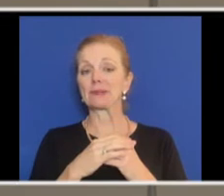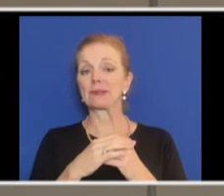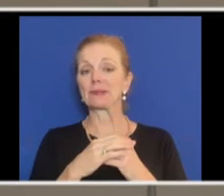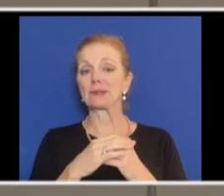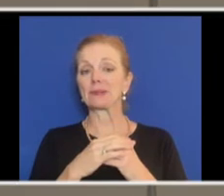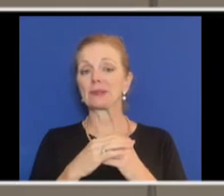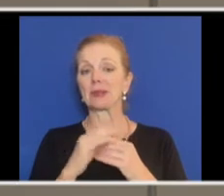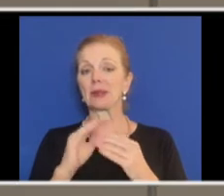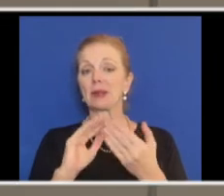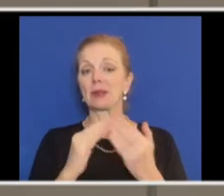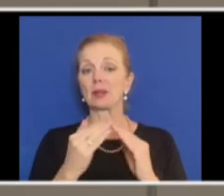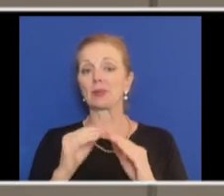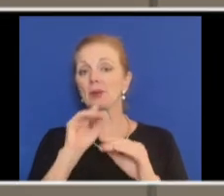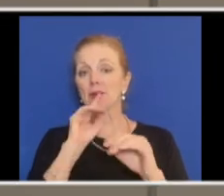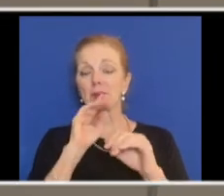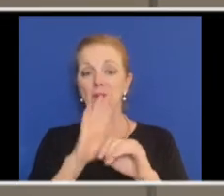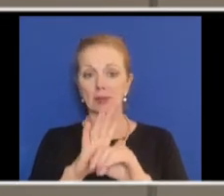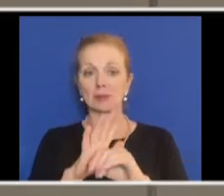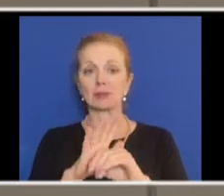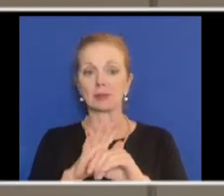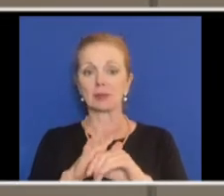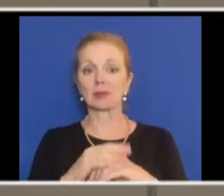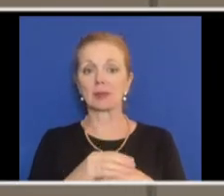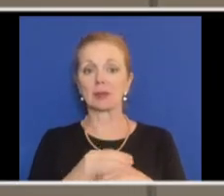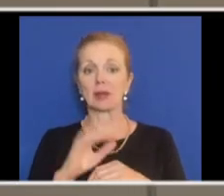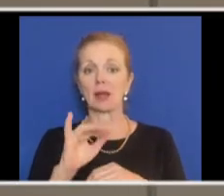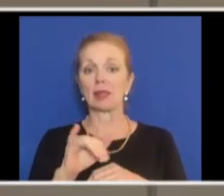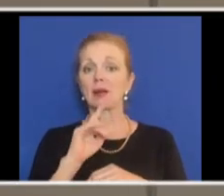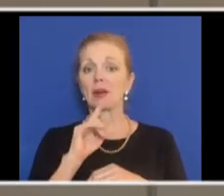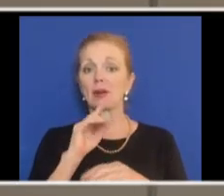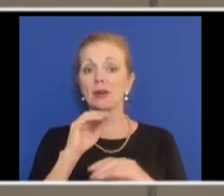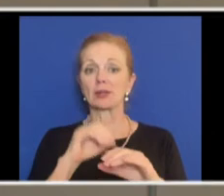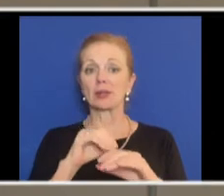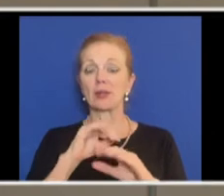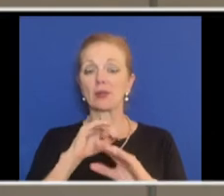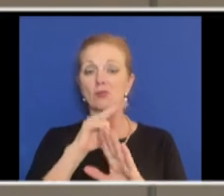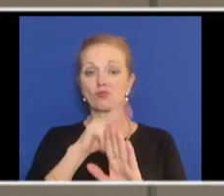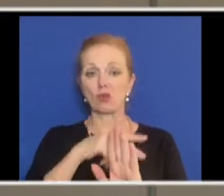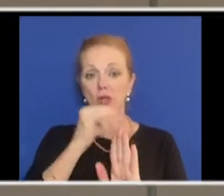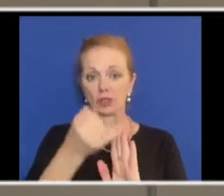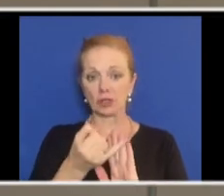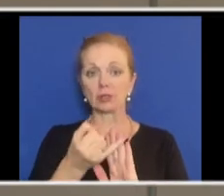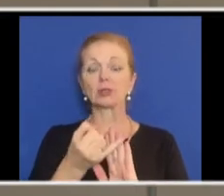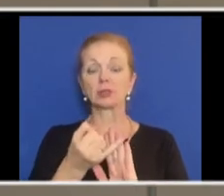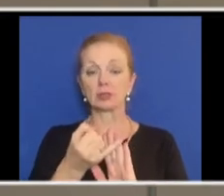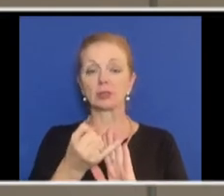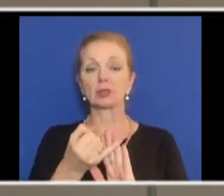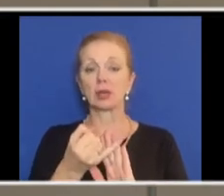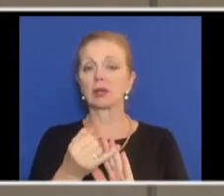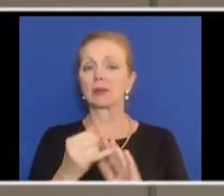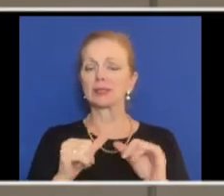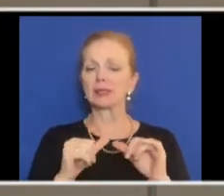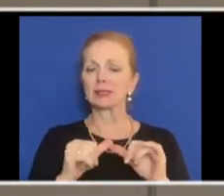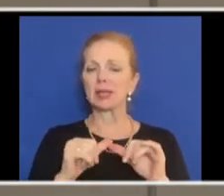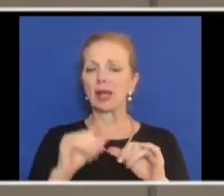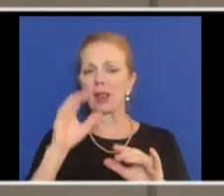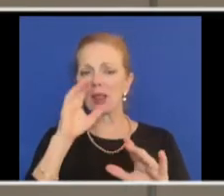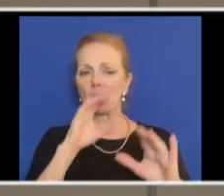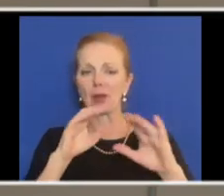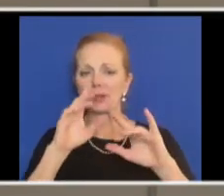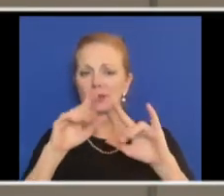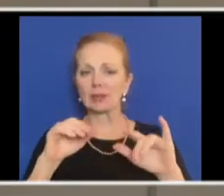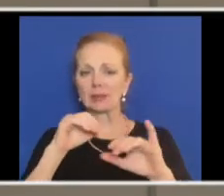Community commitments that are in the project I'm just still looking at some different things because